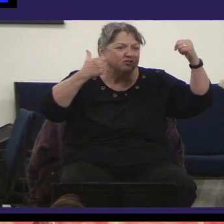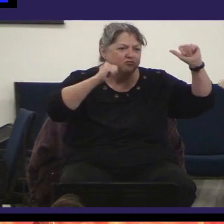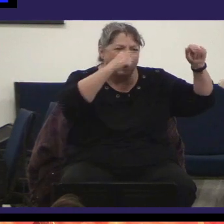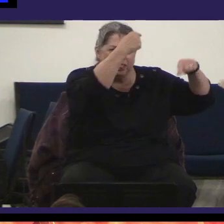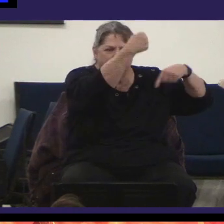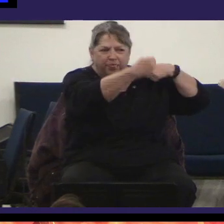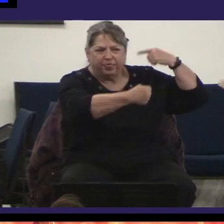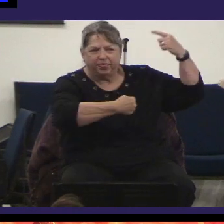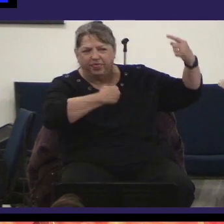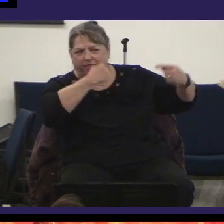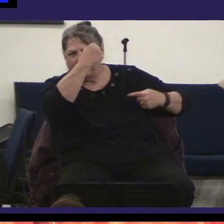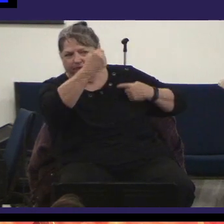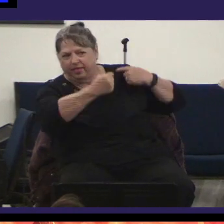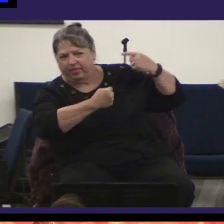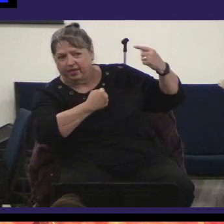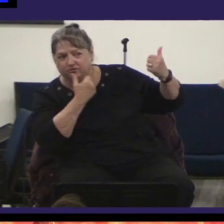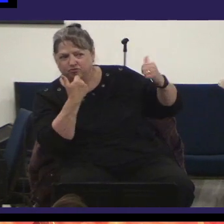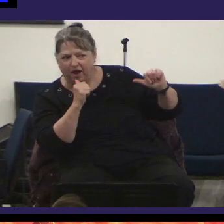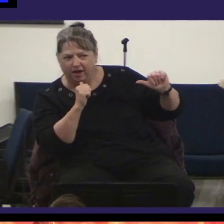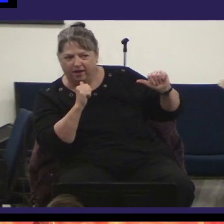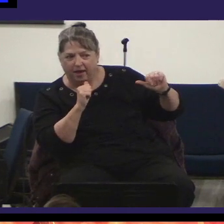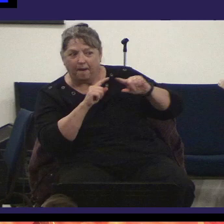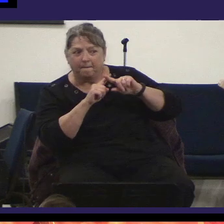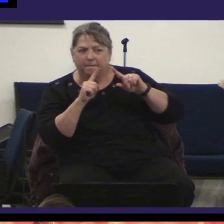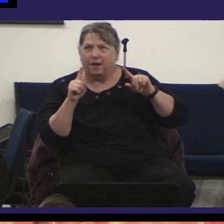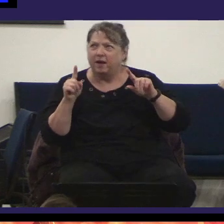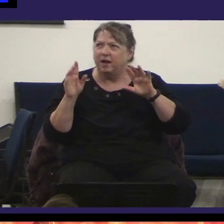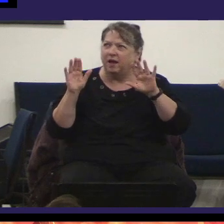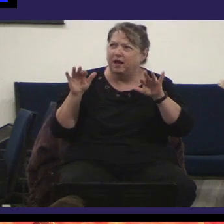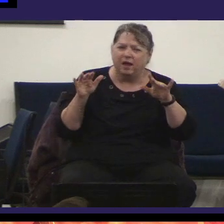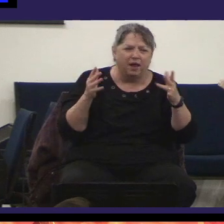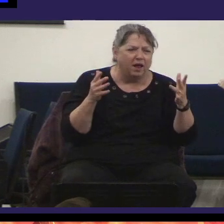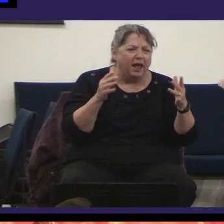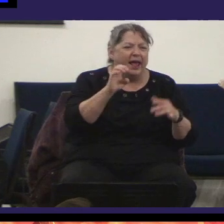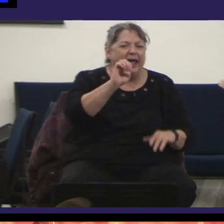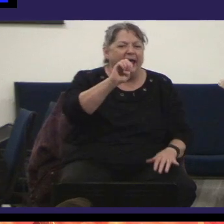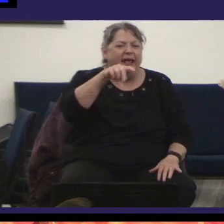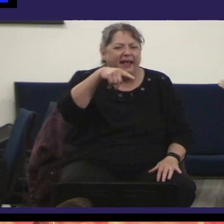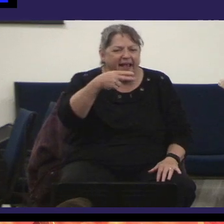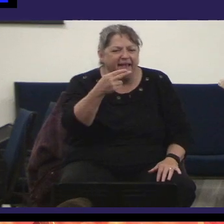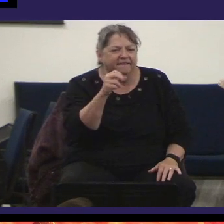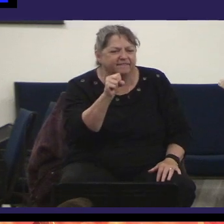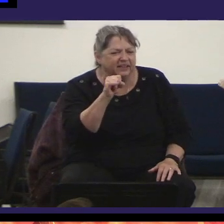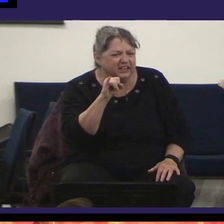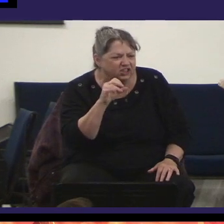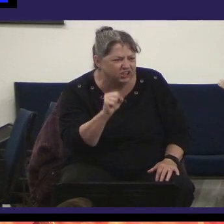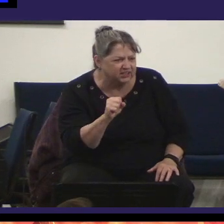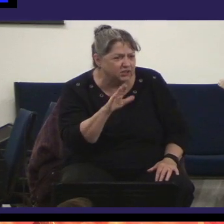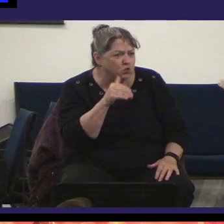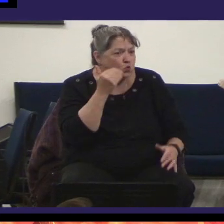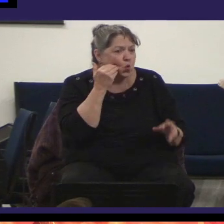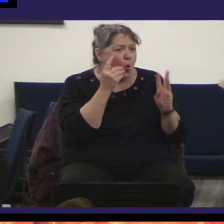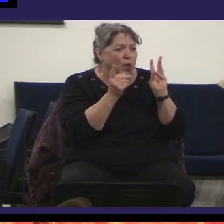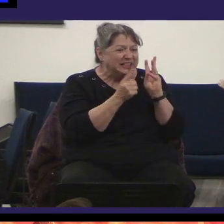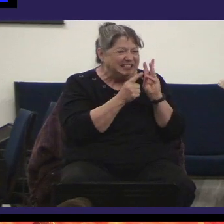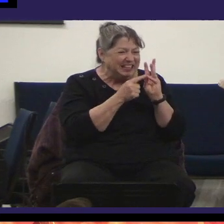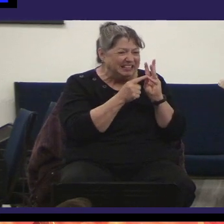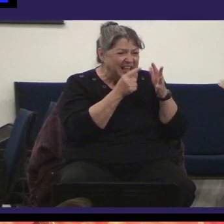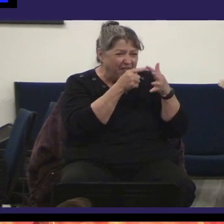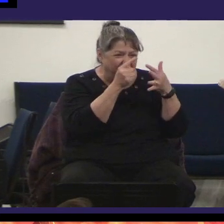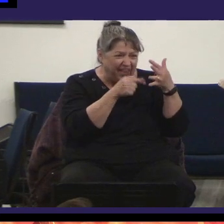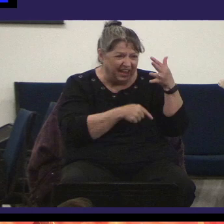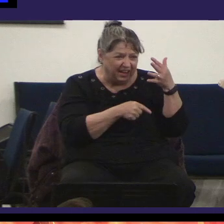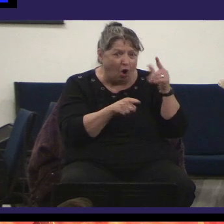how do we deal with that? And Pastor Jay said, let's turn to Ephesians. And those six items are followed with the